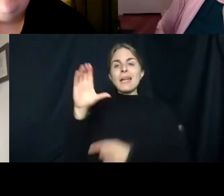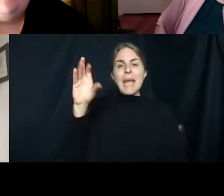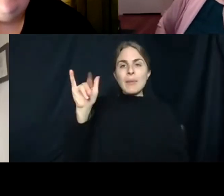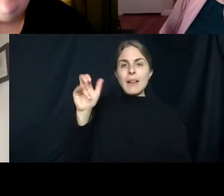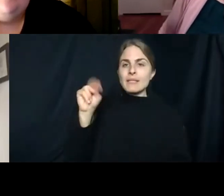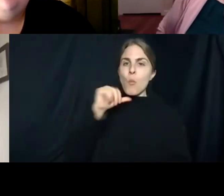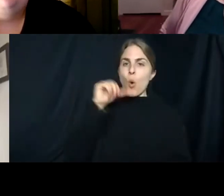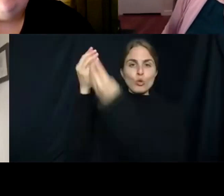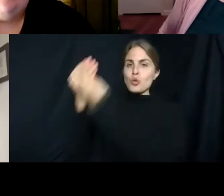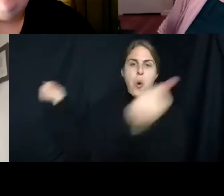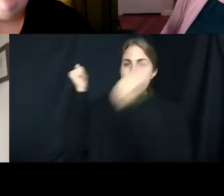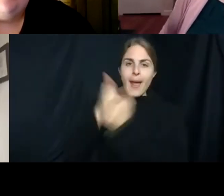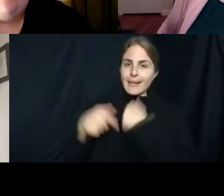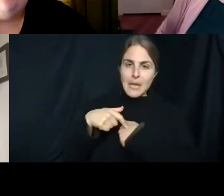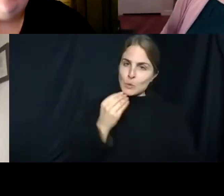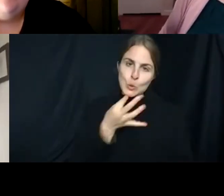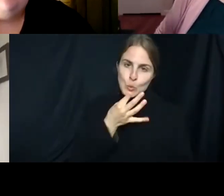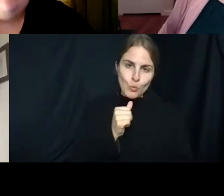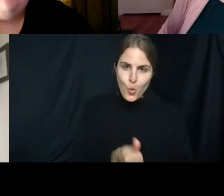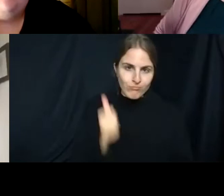anytime soon,